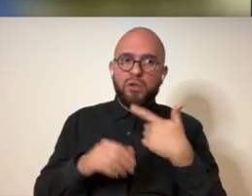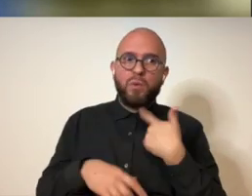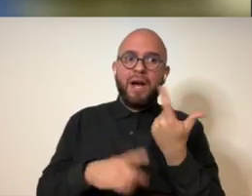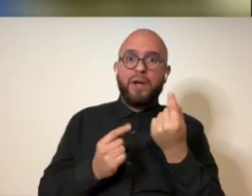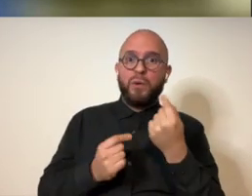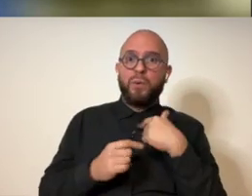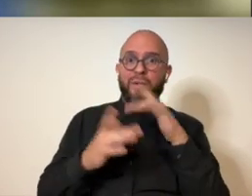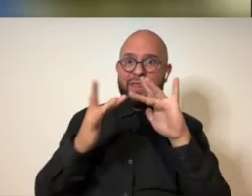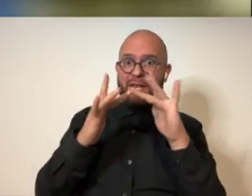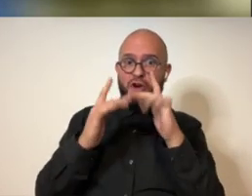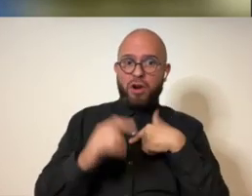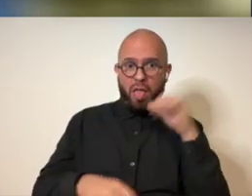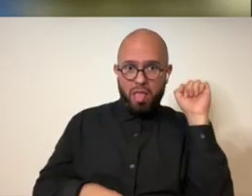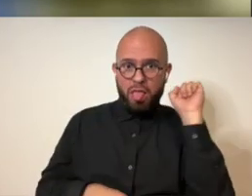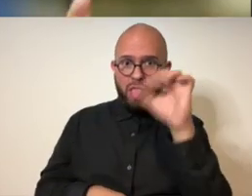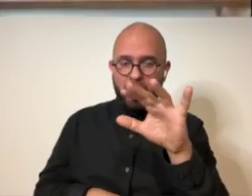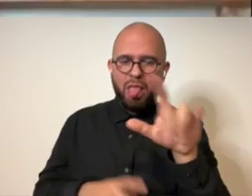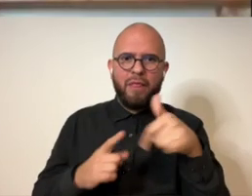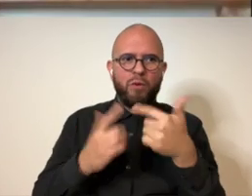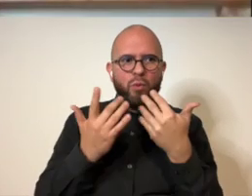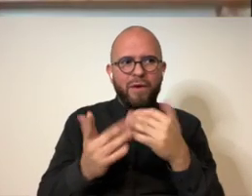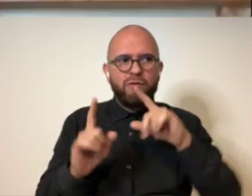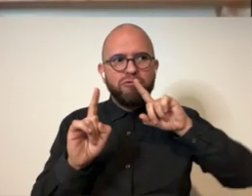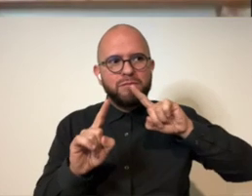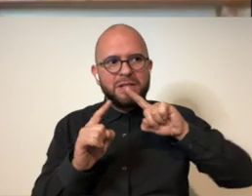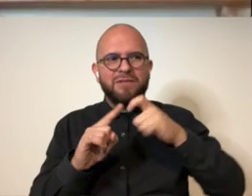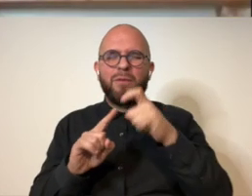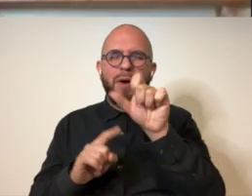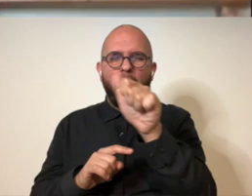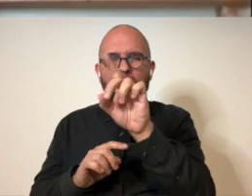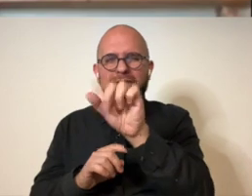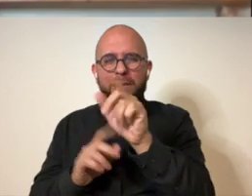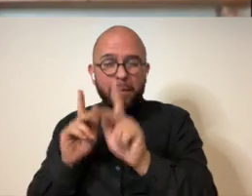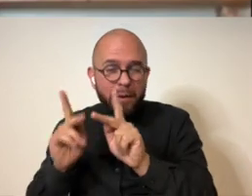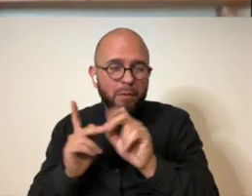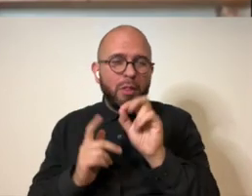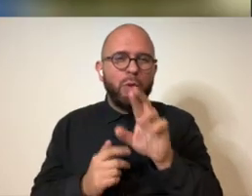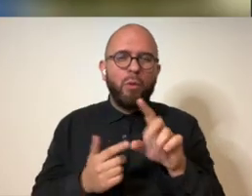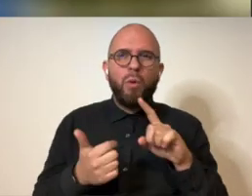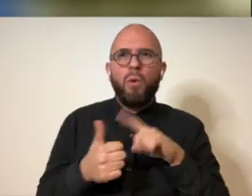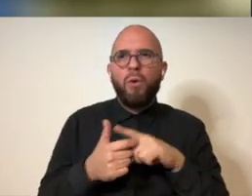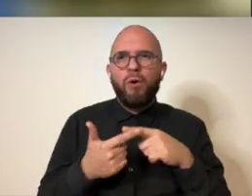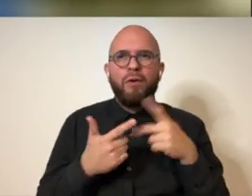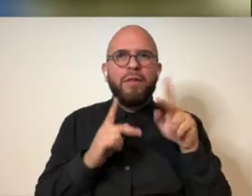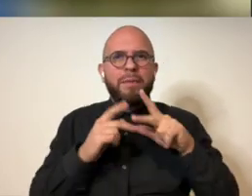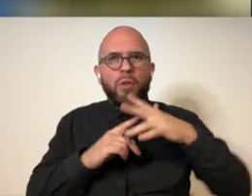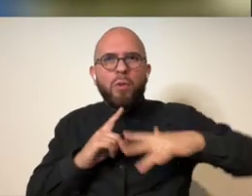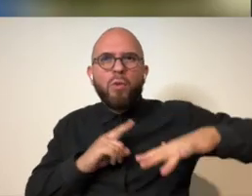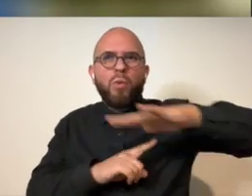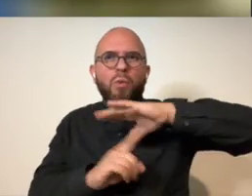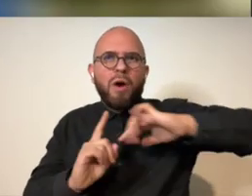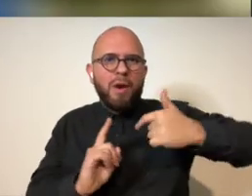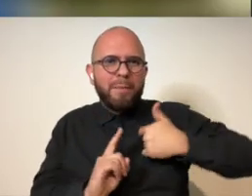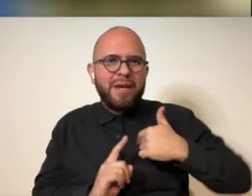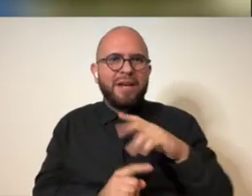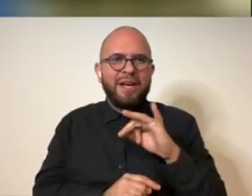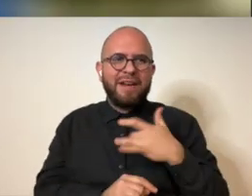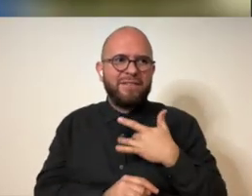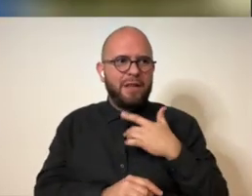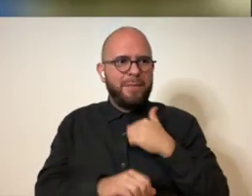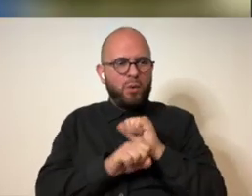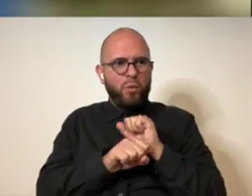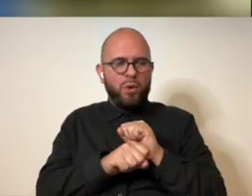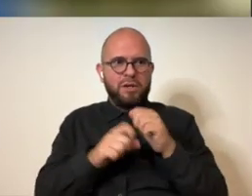thing more, where I'm either throwing questions out to the internet and gathering responses from other disabled individuals